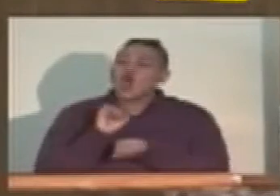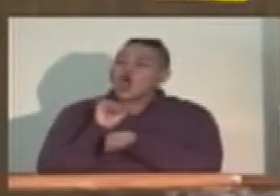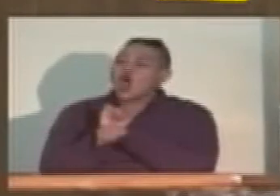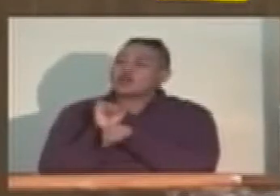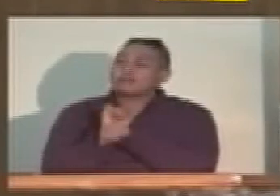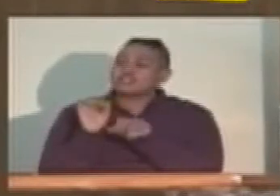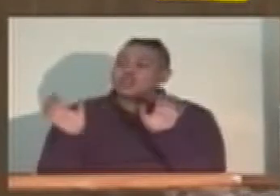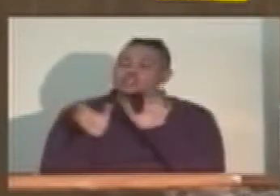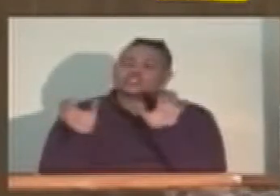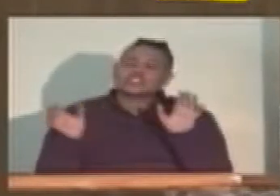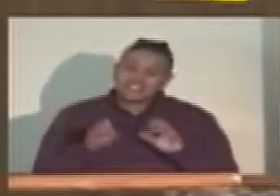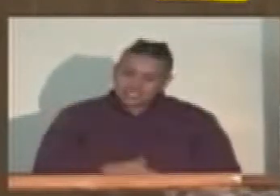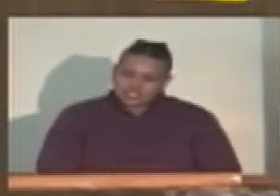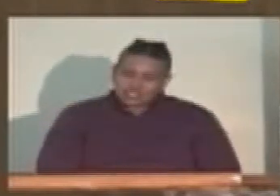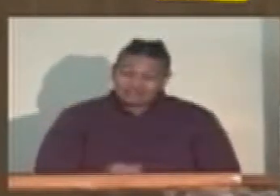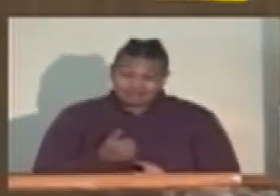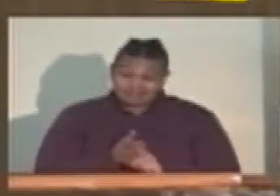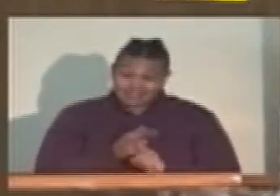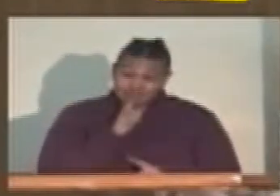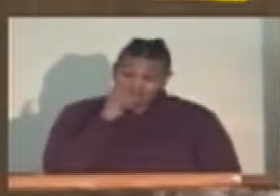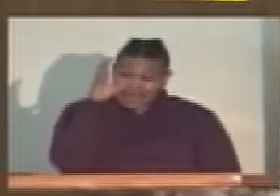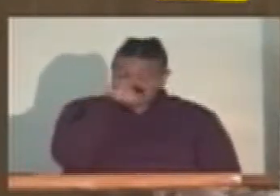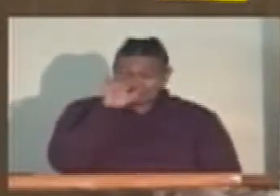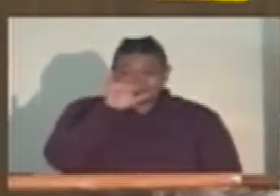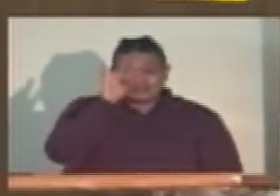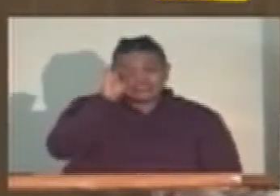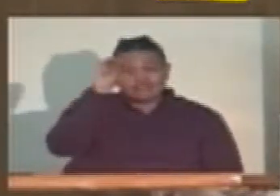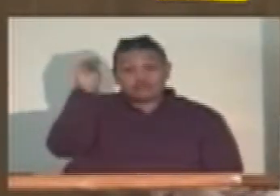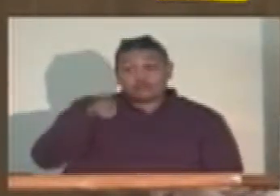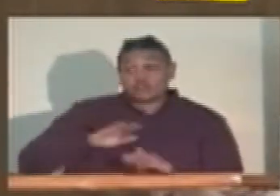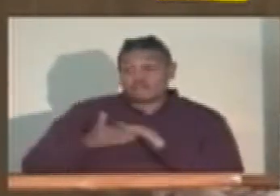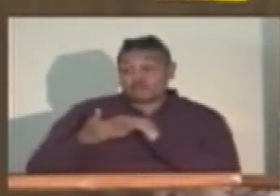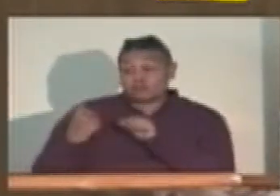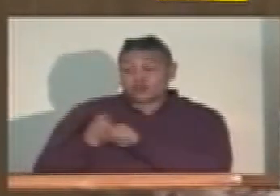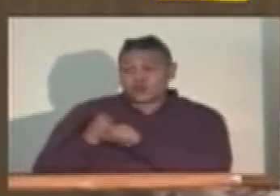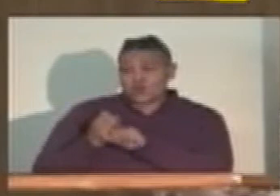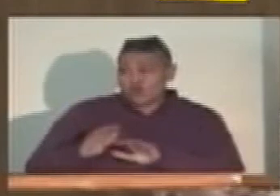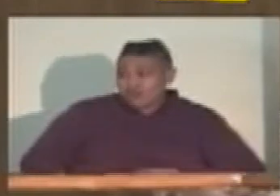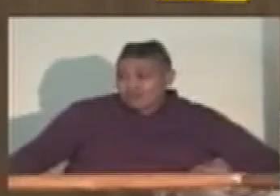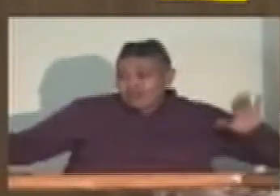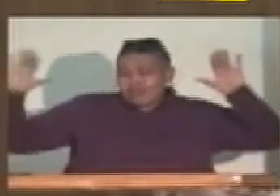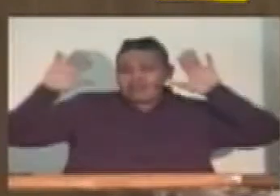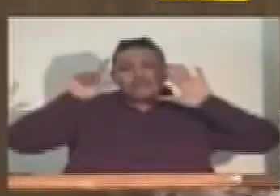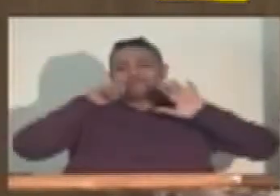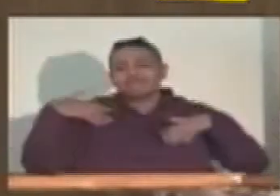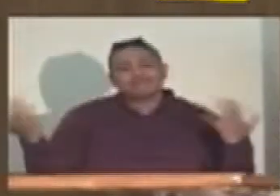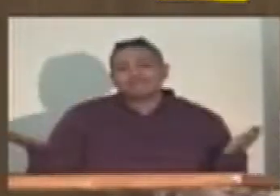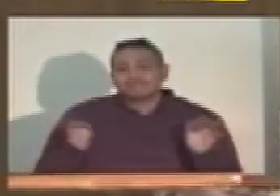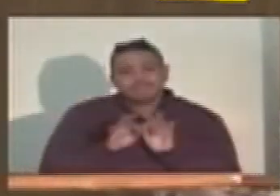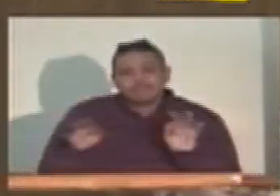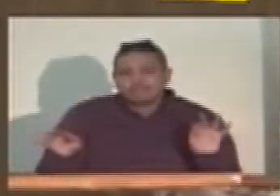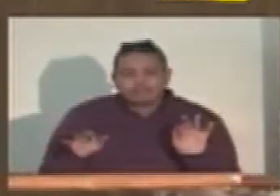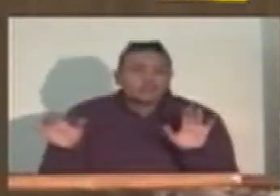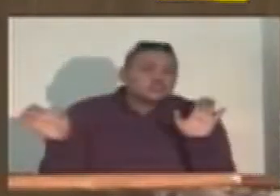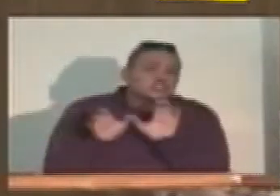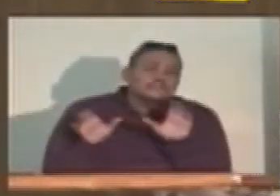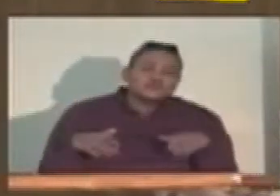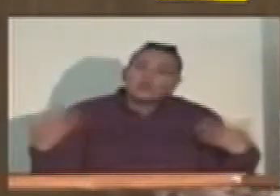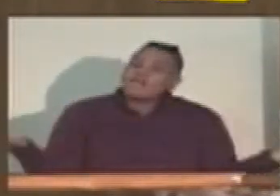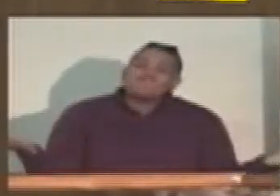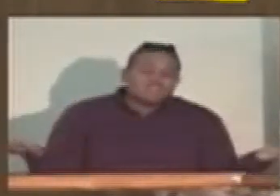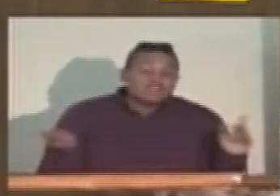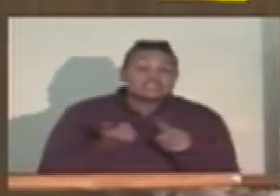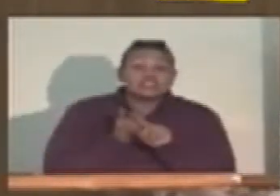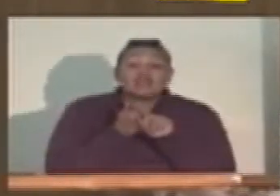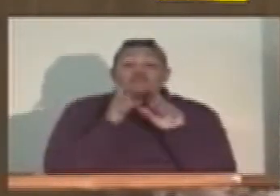certification. It is estimated that 70% of the Jamaican workforce is uncertified. The